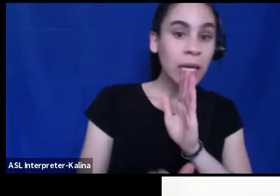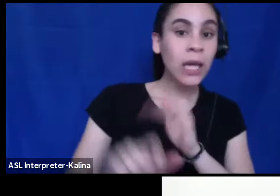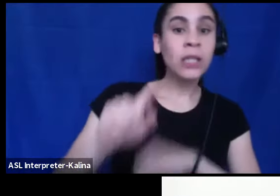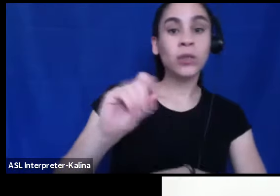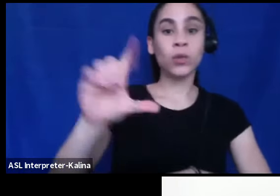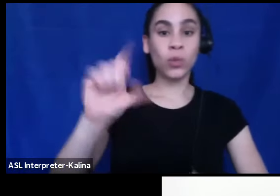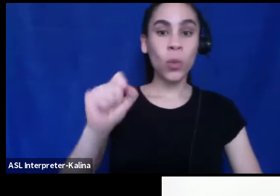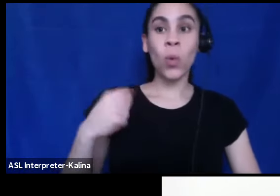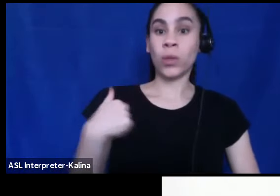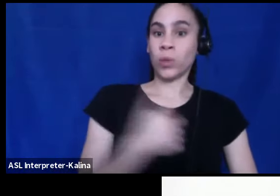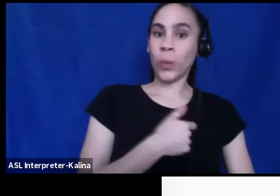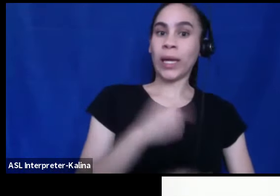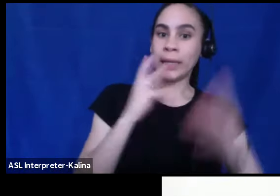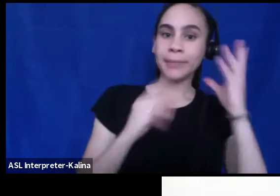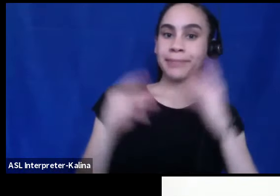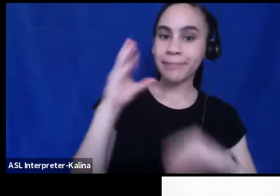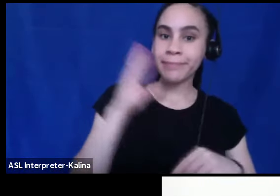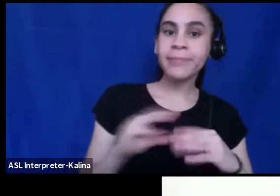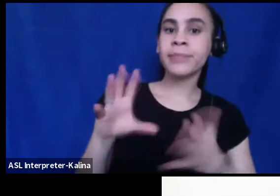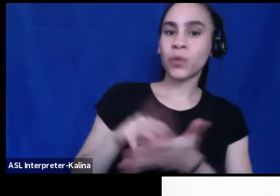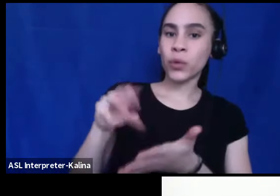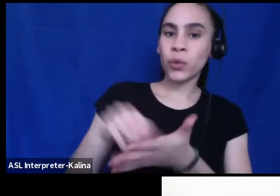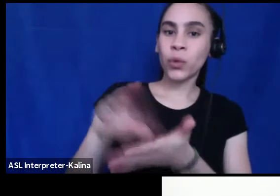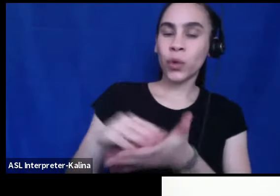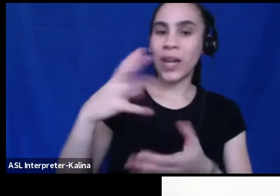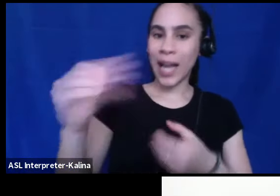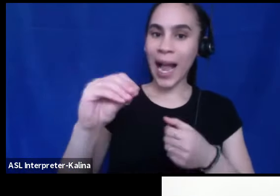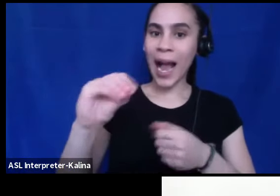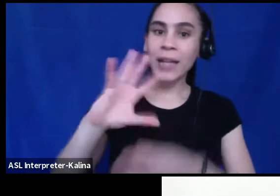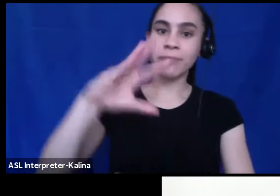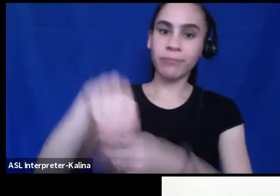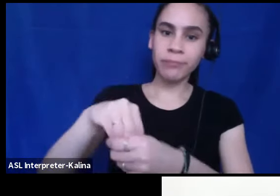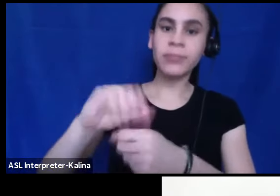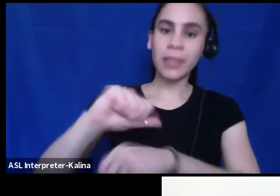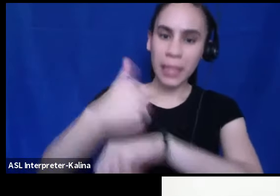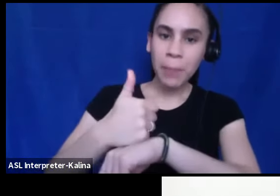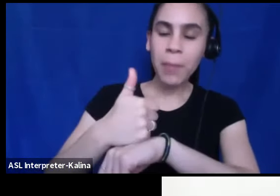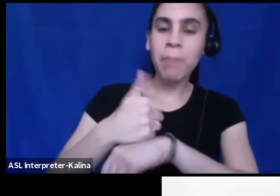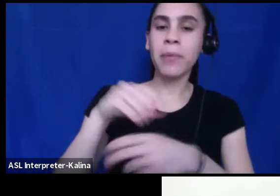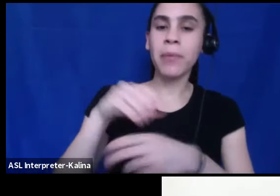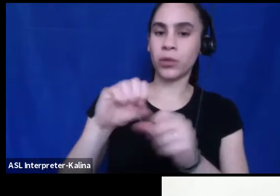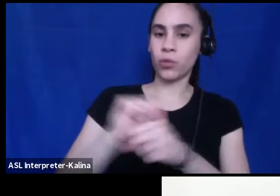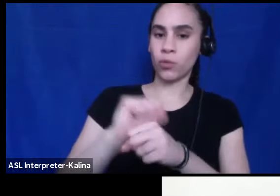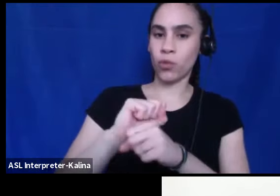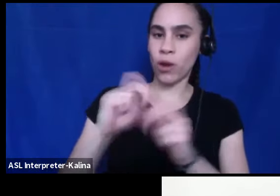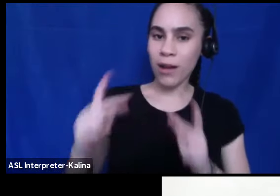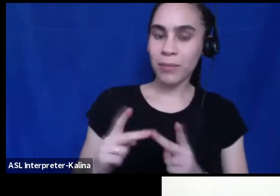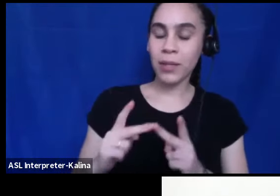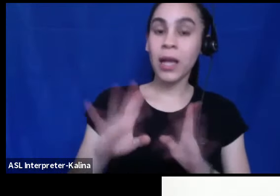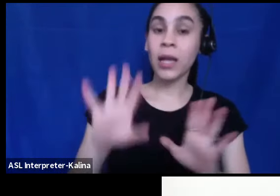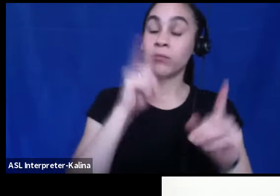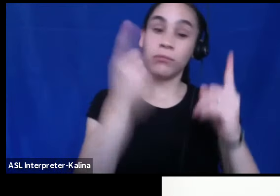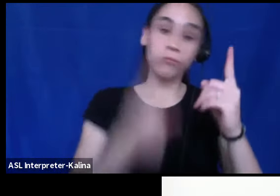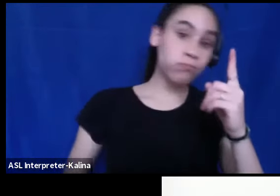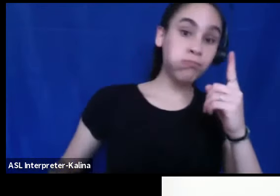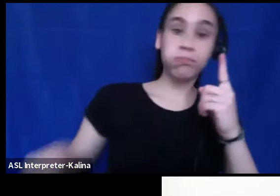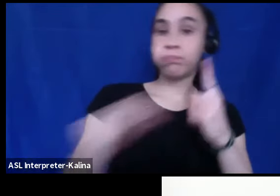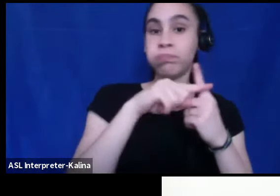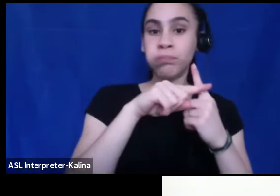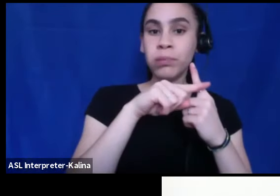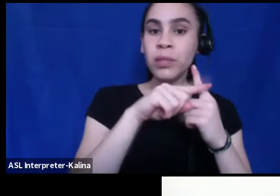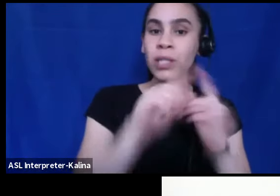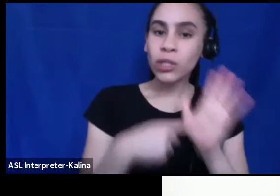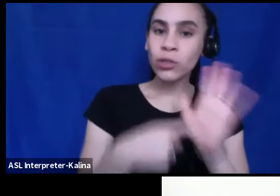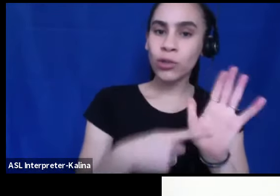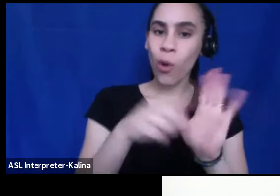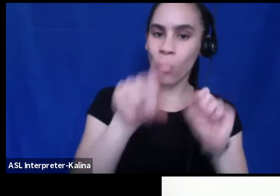learned to implement it into the workplace now. And it's an absolute positive thing that it's shown that you can be effective